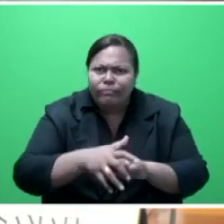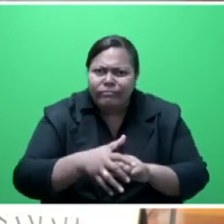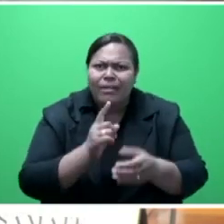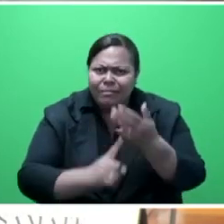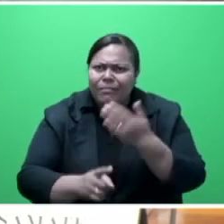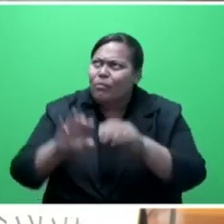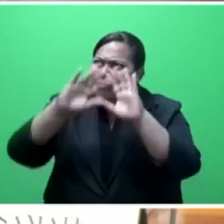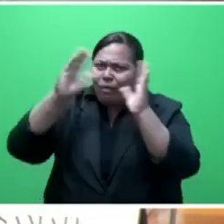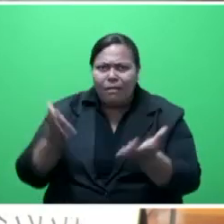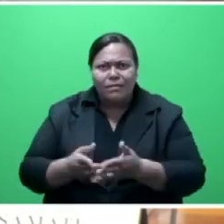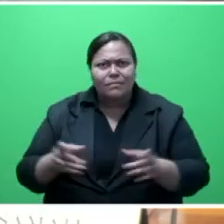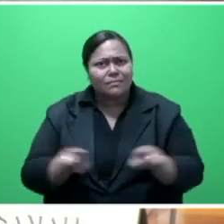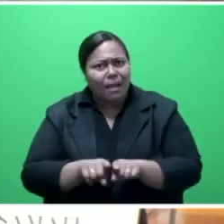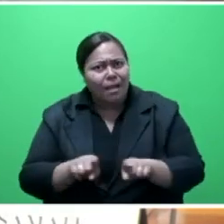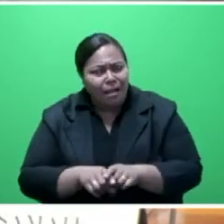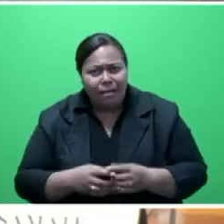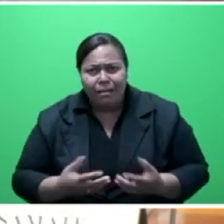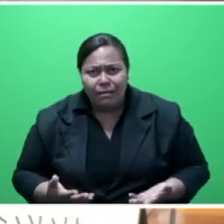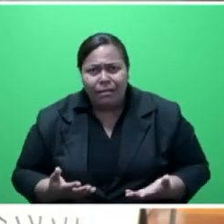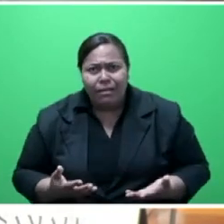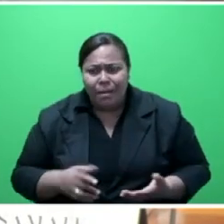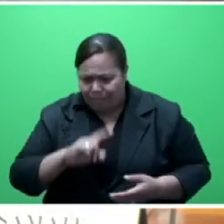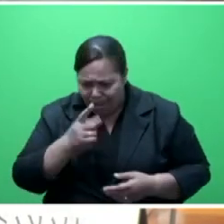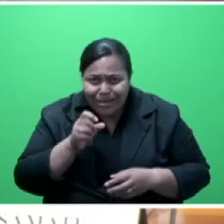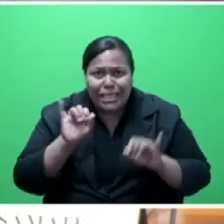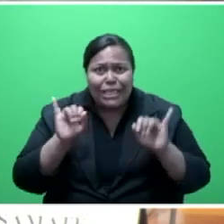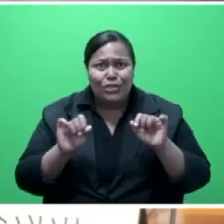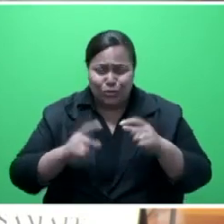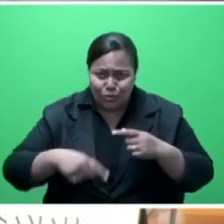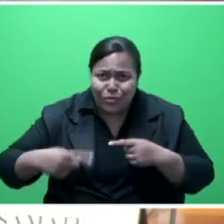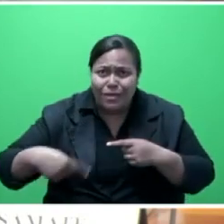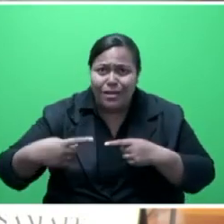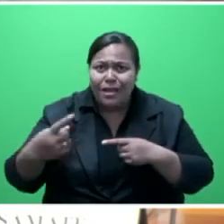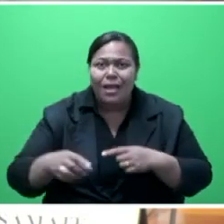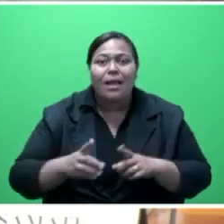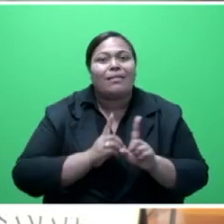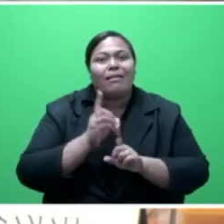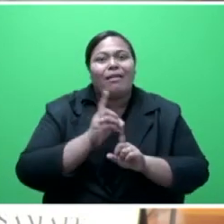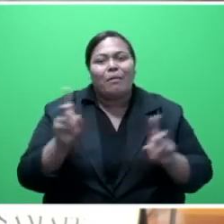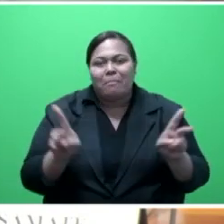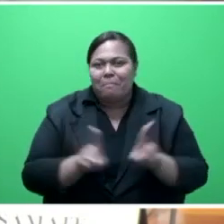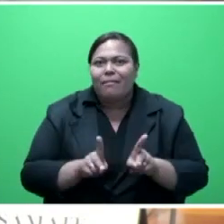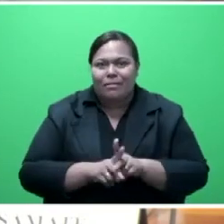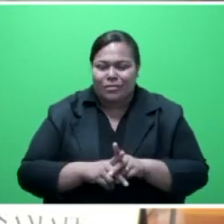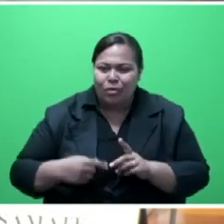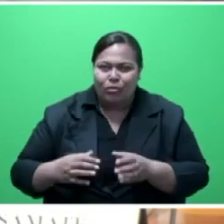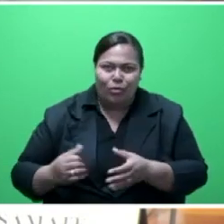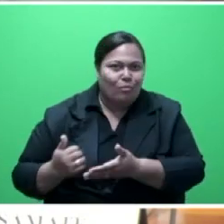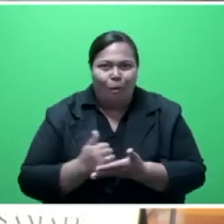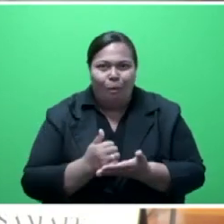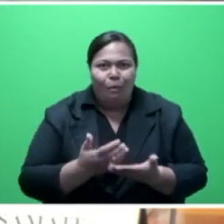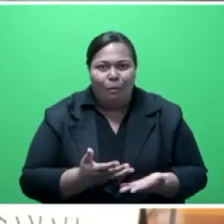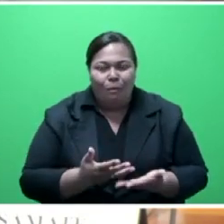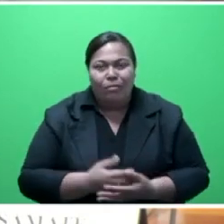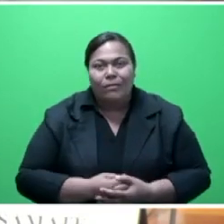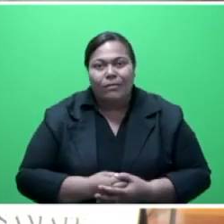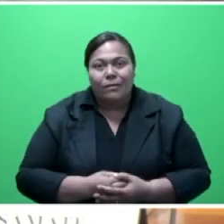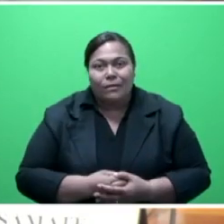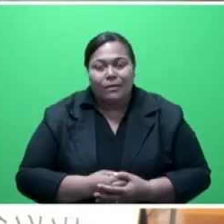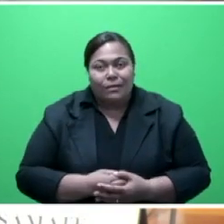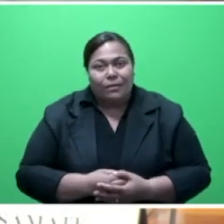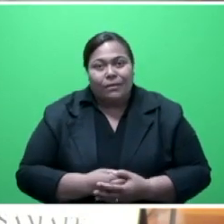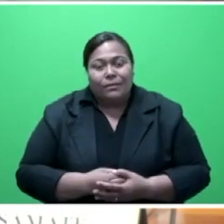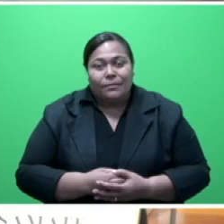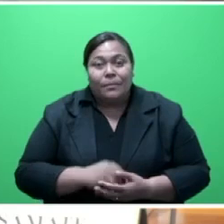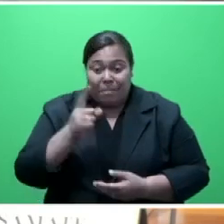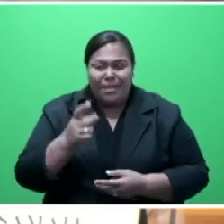economy, despite the serious consequences our development partners also face. But Mr. Speaker, sir, this test of